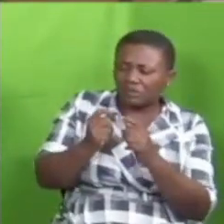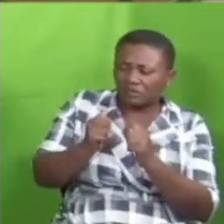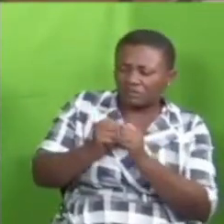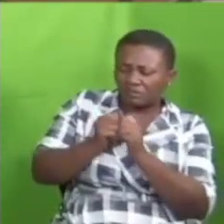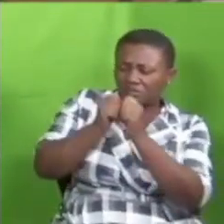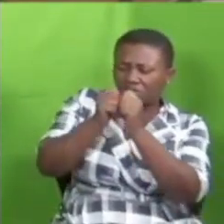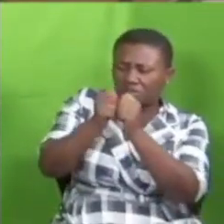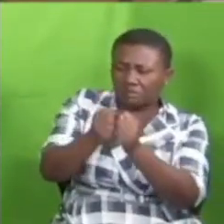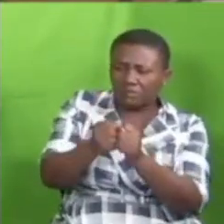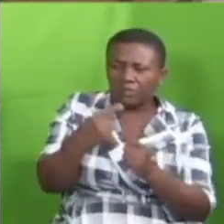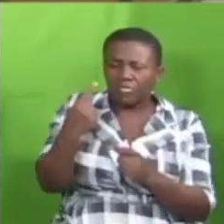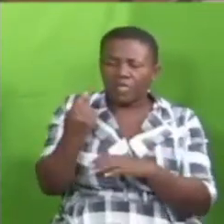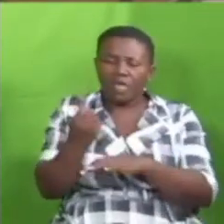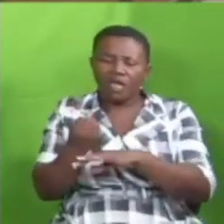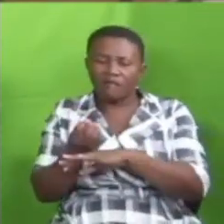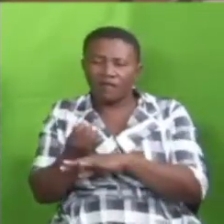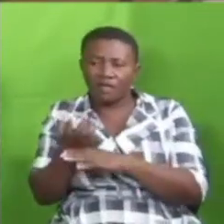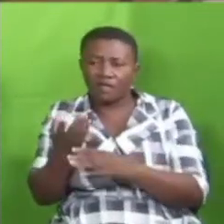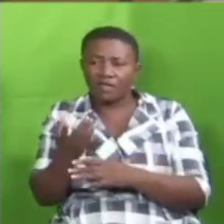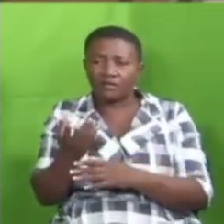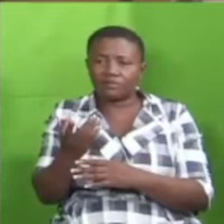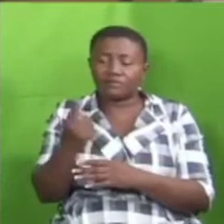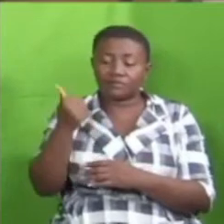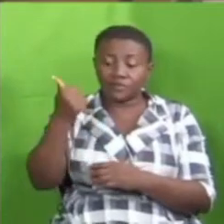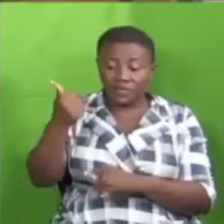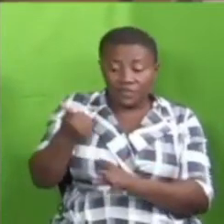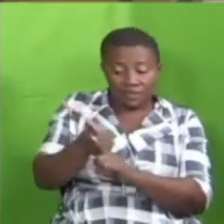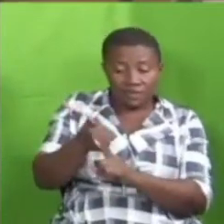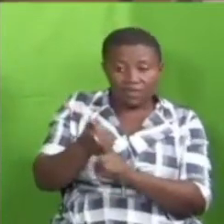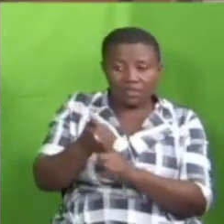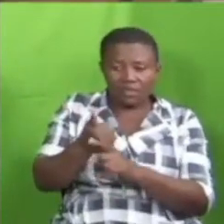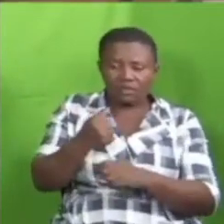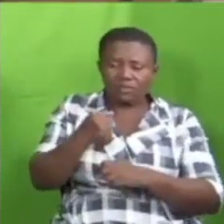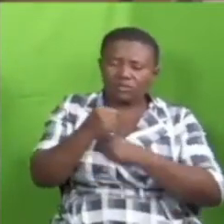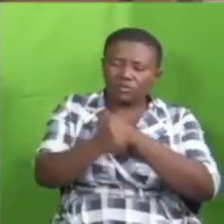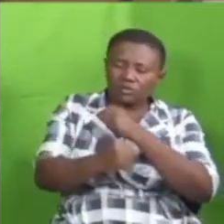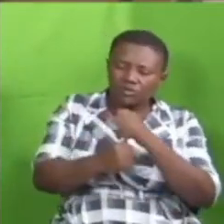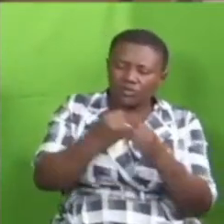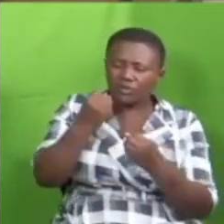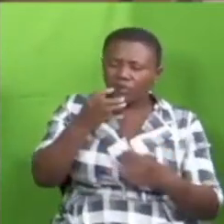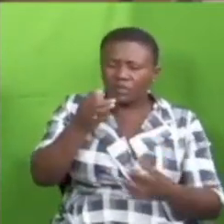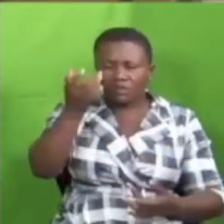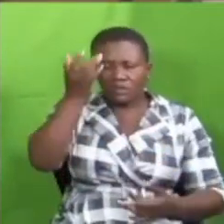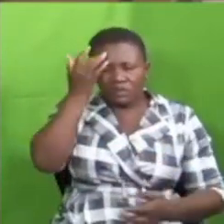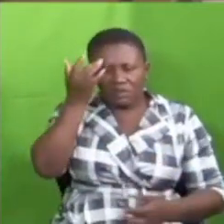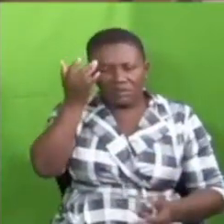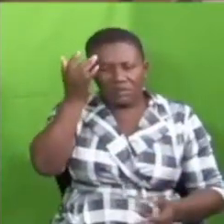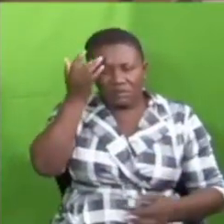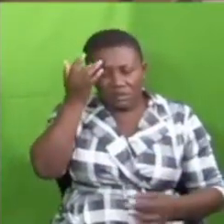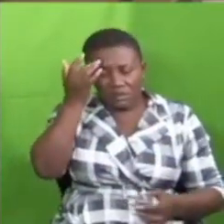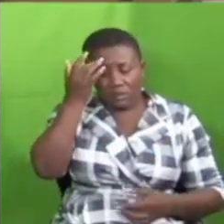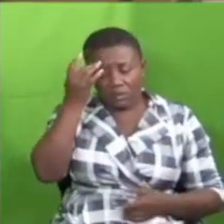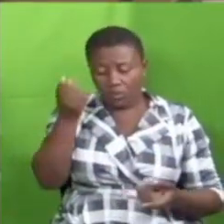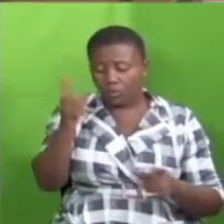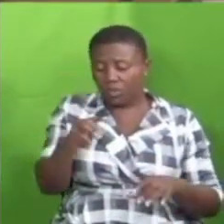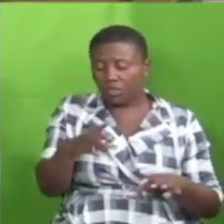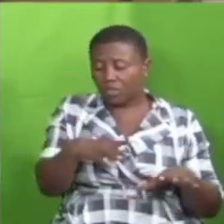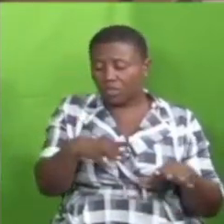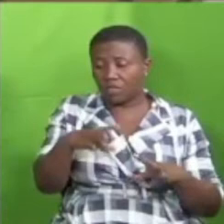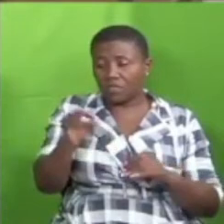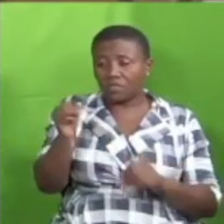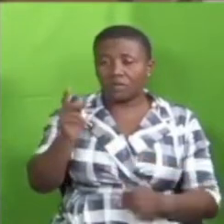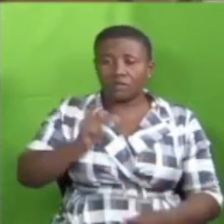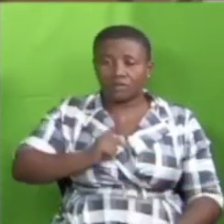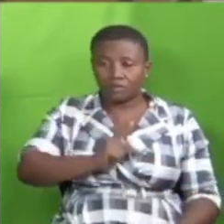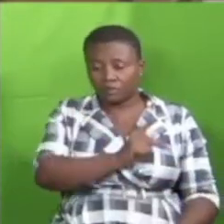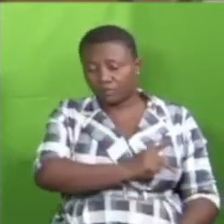Ford really suffered a lot of ailments when he left Parliament in the 7th, when